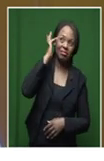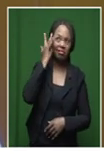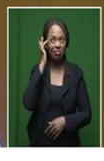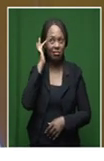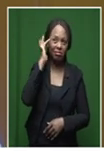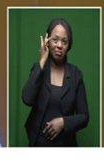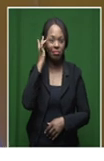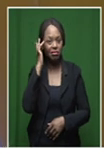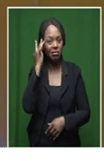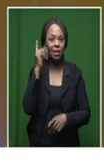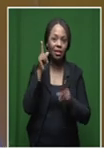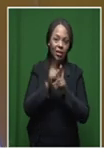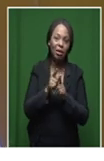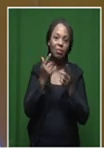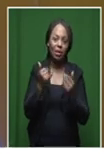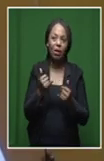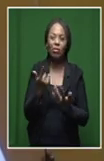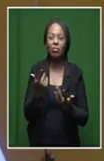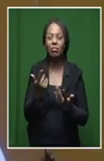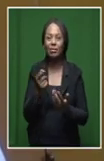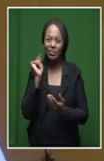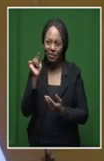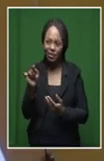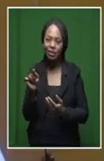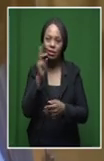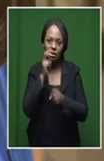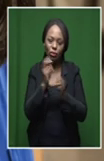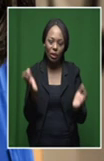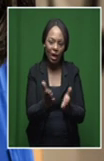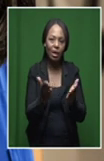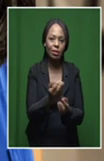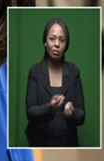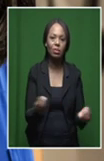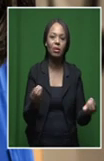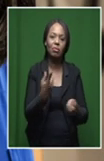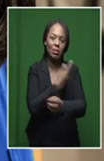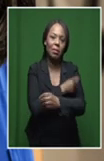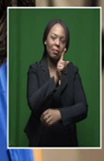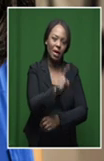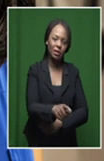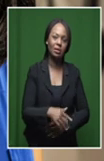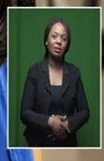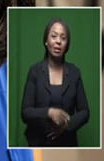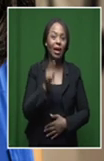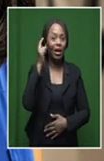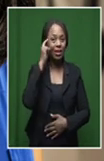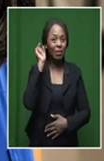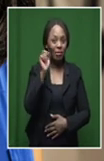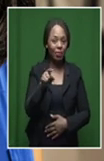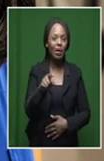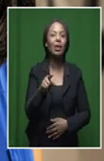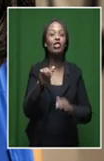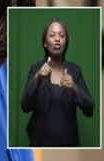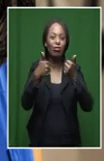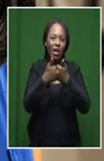be encouraging their children to be vaccinated. So I think that is one